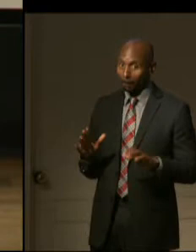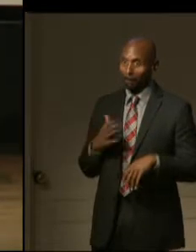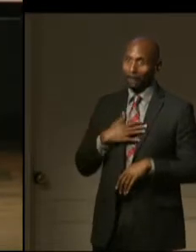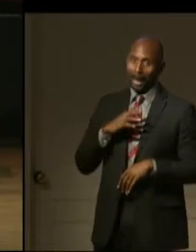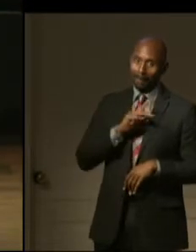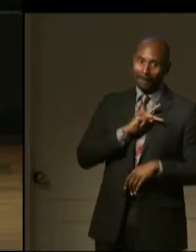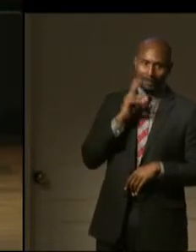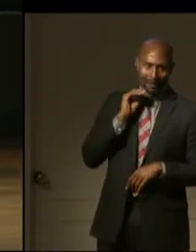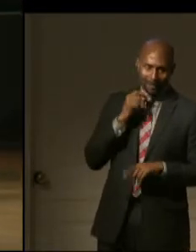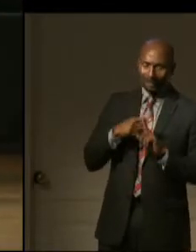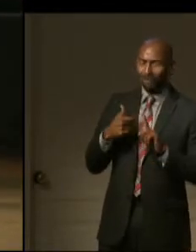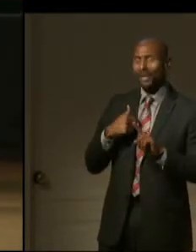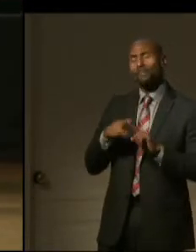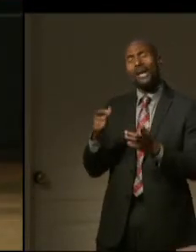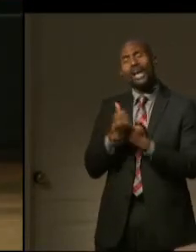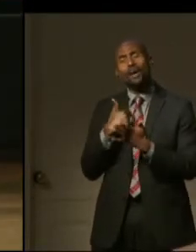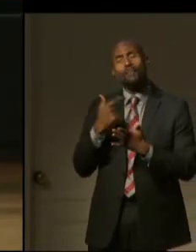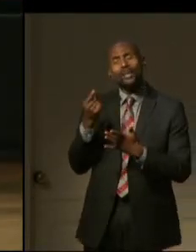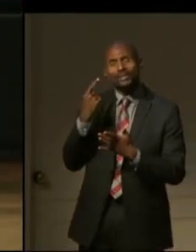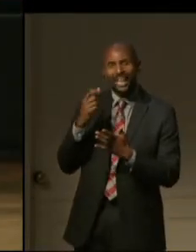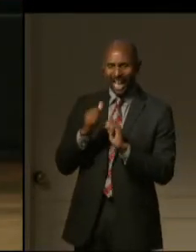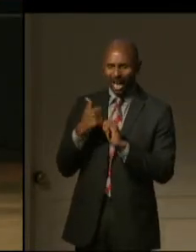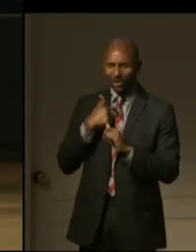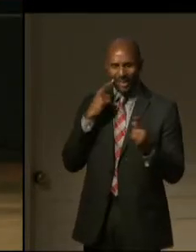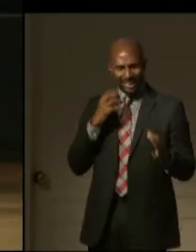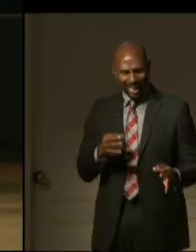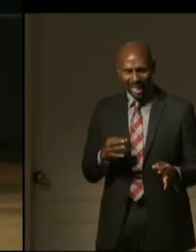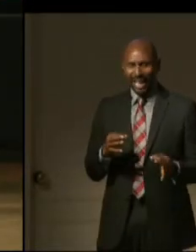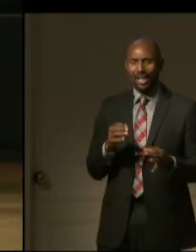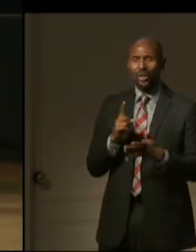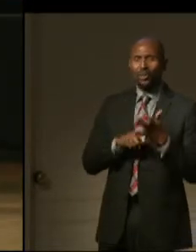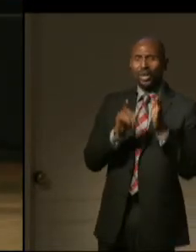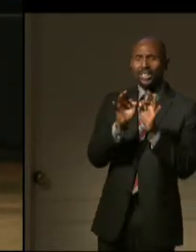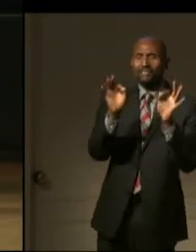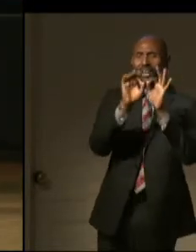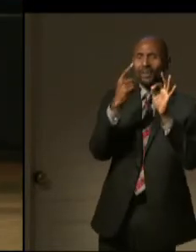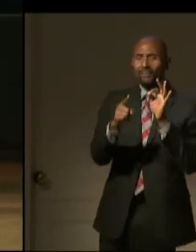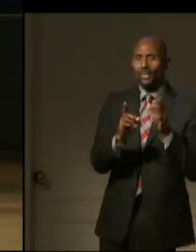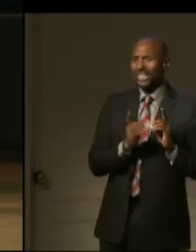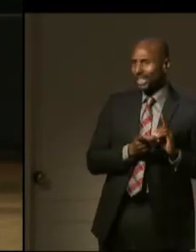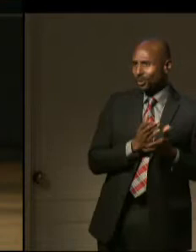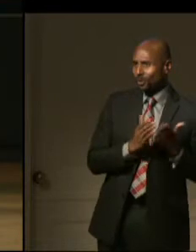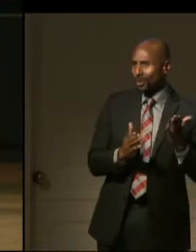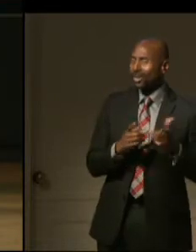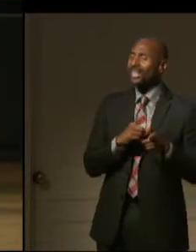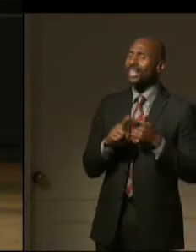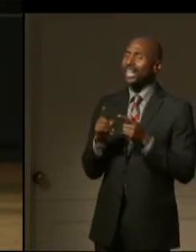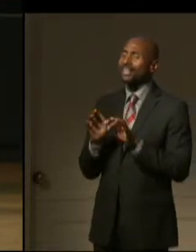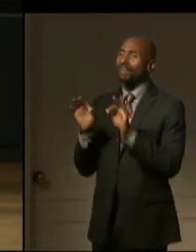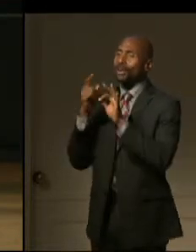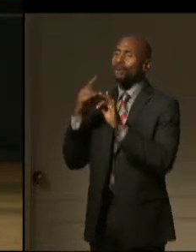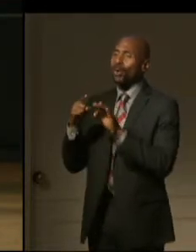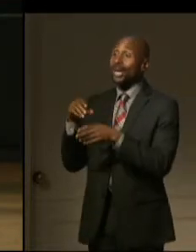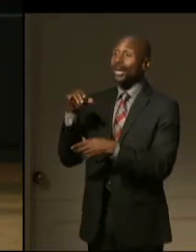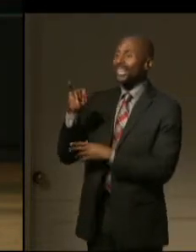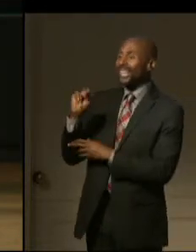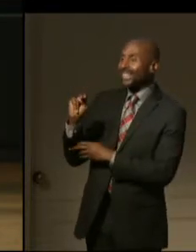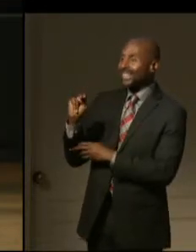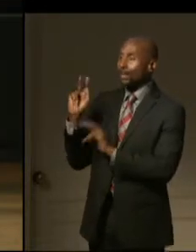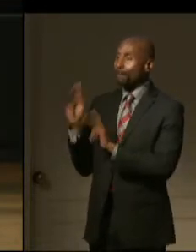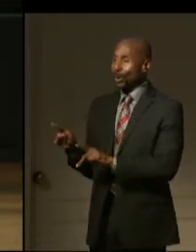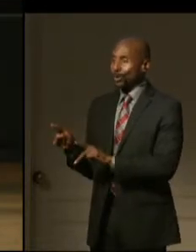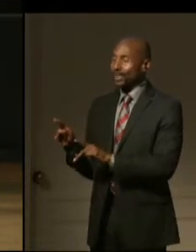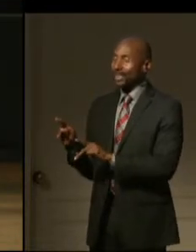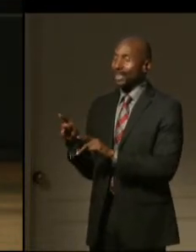help me to think about how do we decide what's the value of the digital piece and what's the value of the in-person.